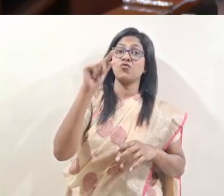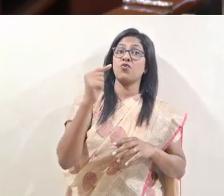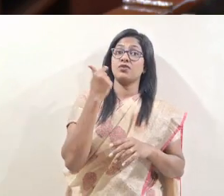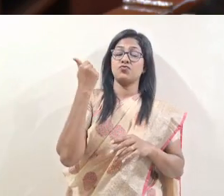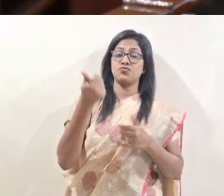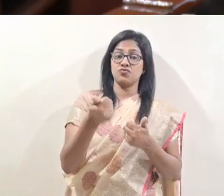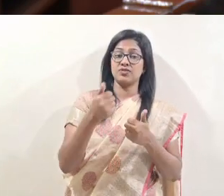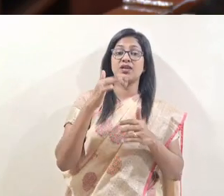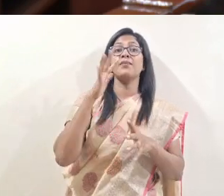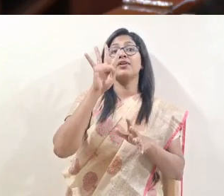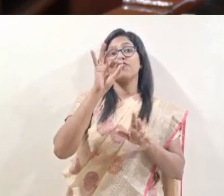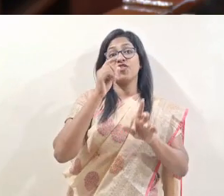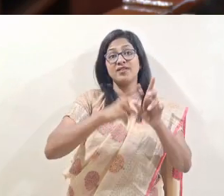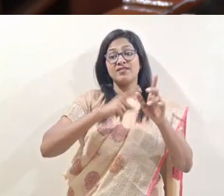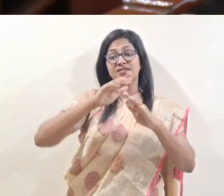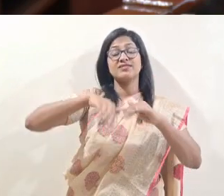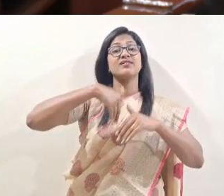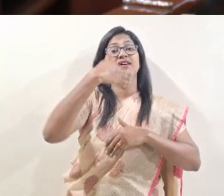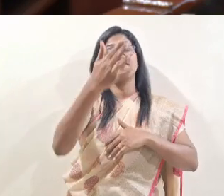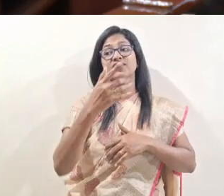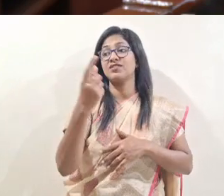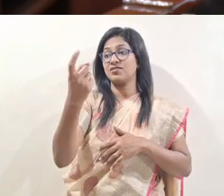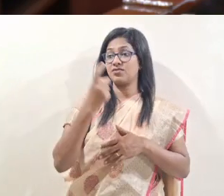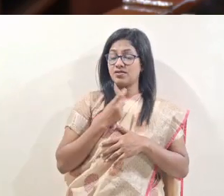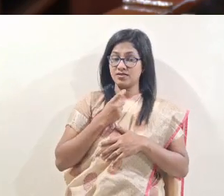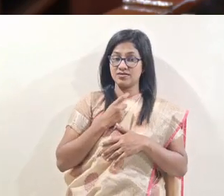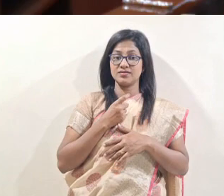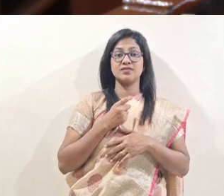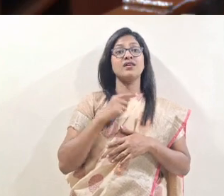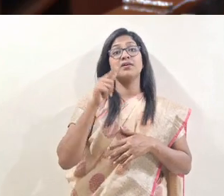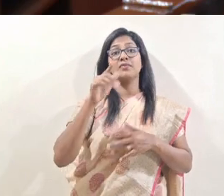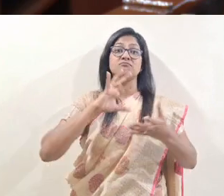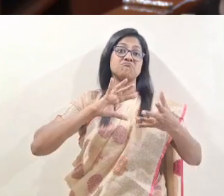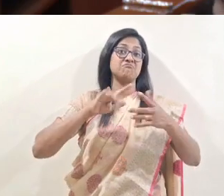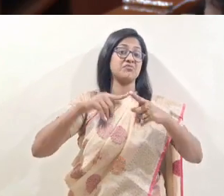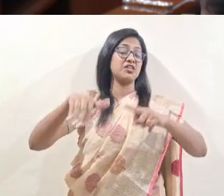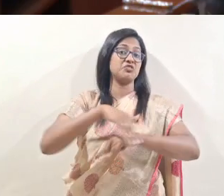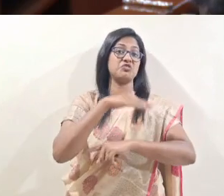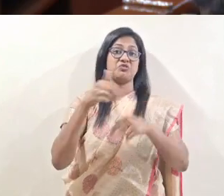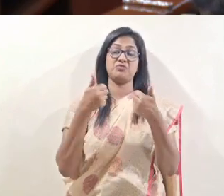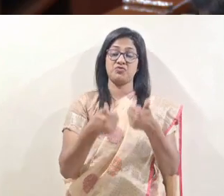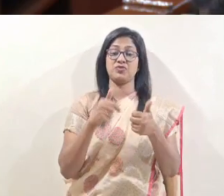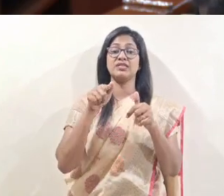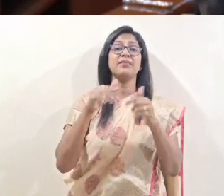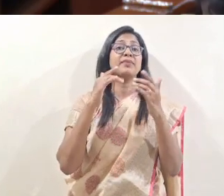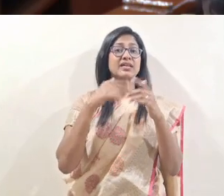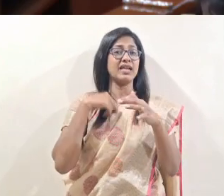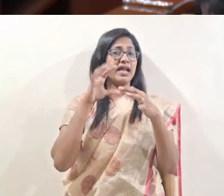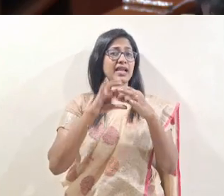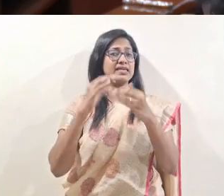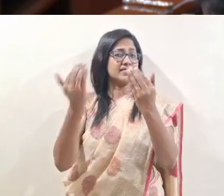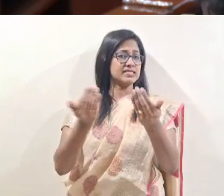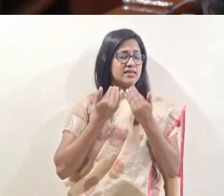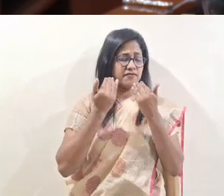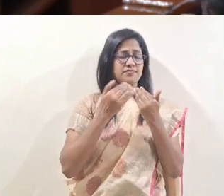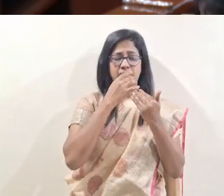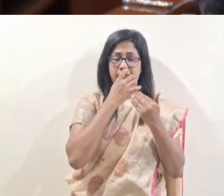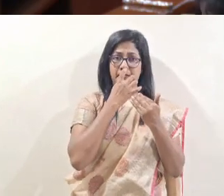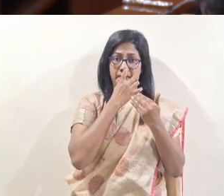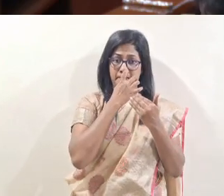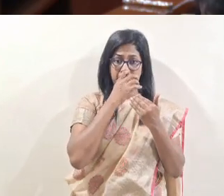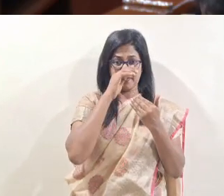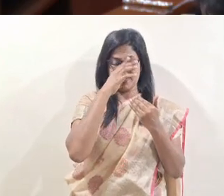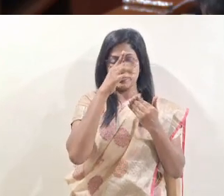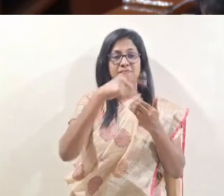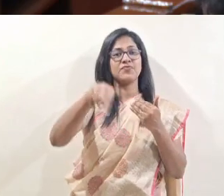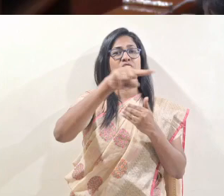40 years later also, it's really a really great engineering feat. So safety aspects, what I'm talking about are basically, you see,